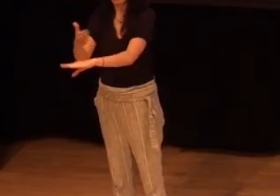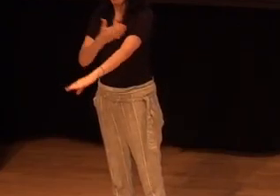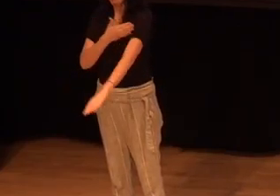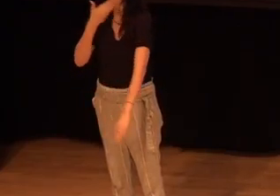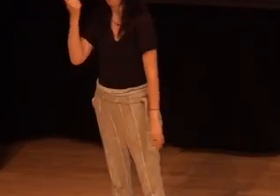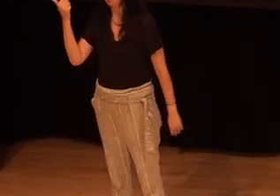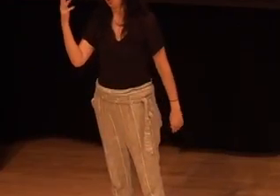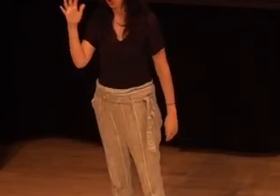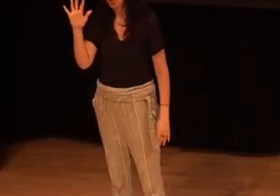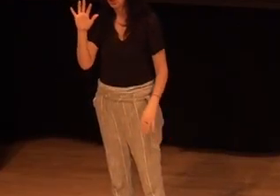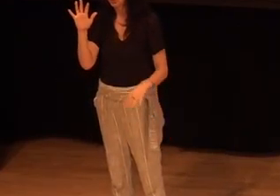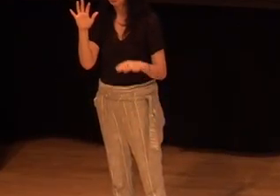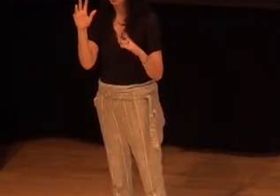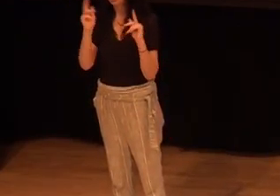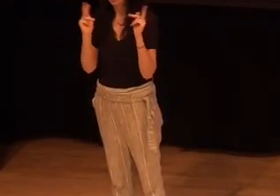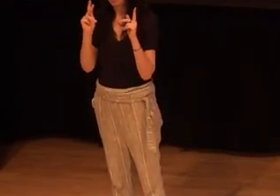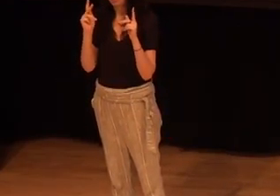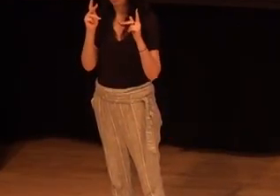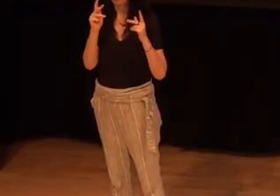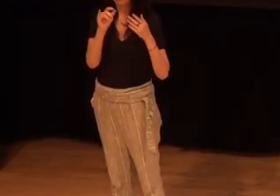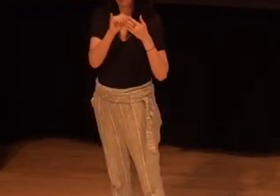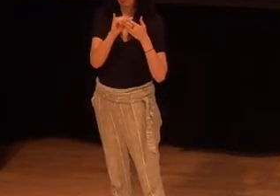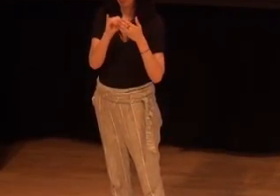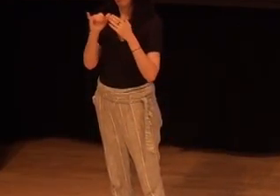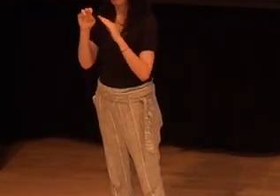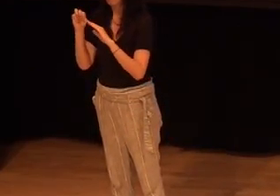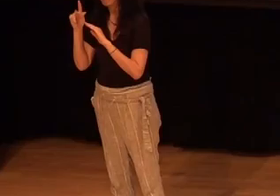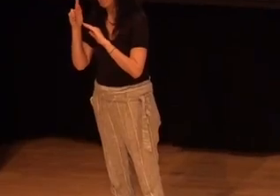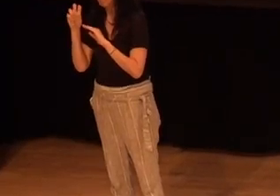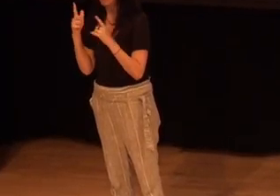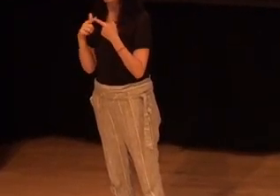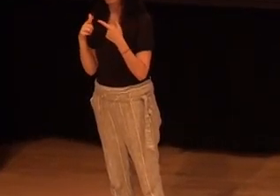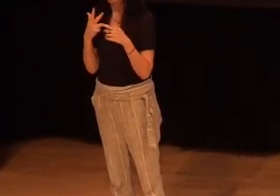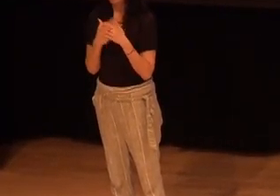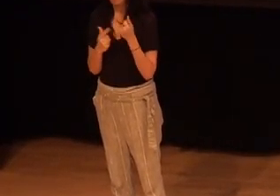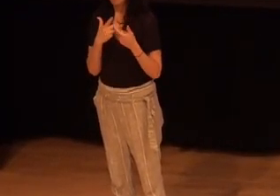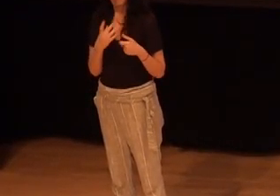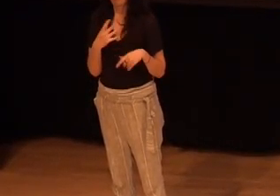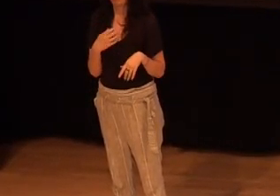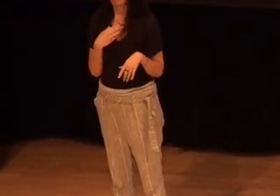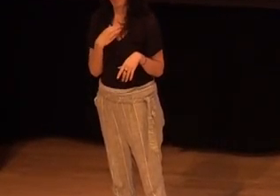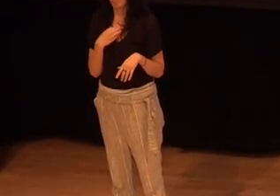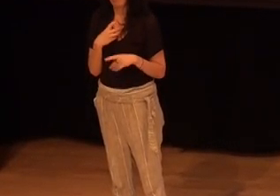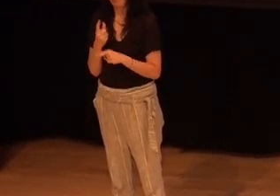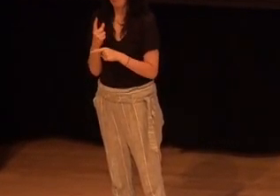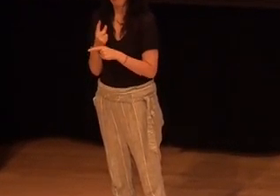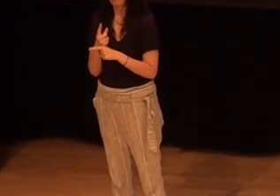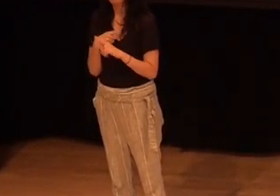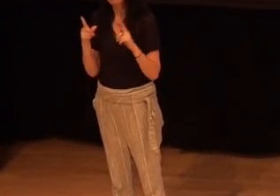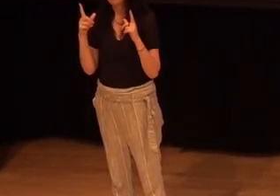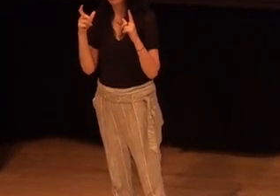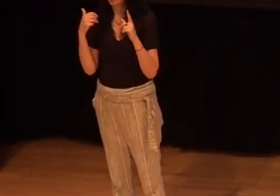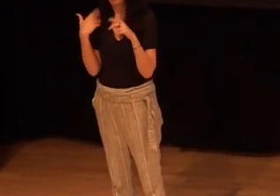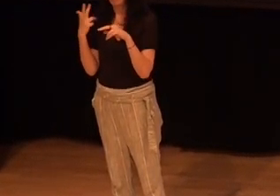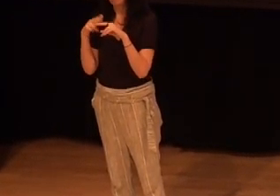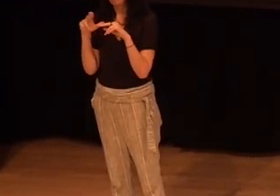I think people in Melbourne and people in New York have some temperamental traits in common. We all like to complain. Oh, yeah, yeah. We do a lot of complaining. But we've got